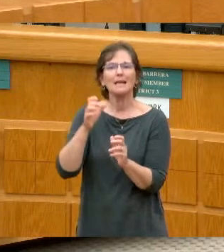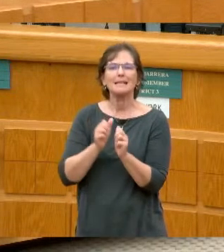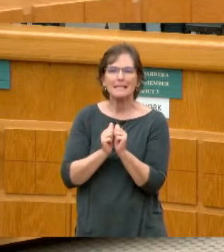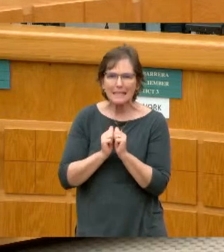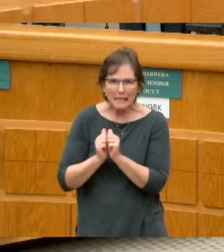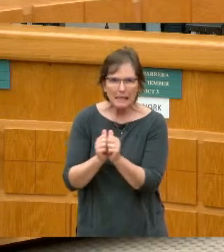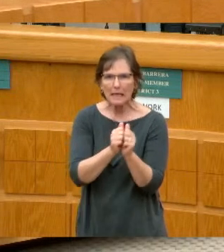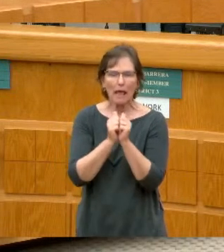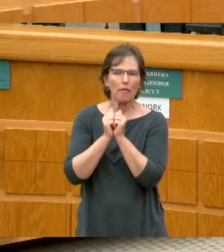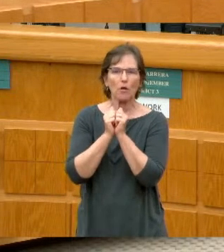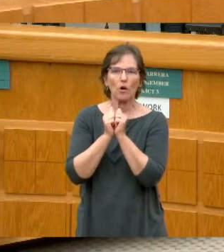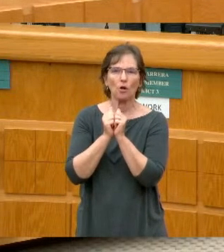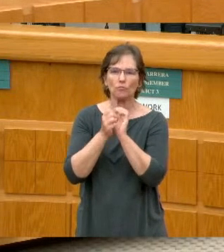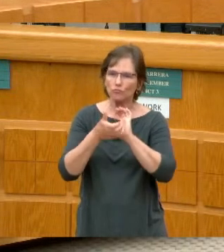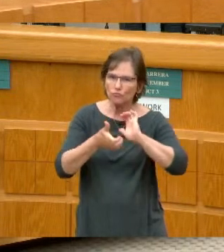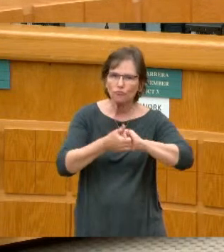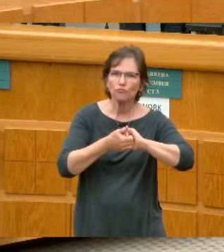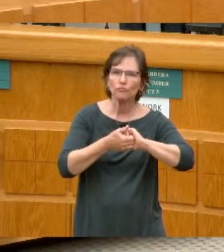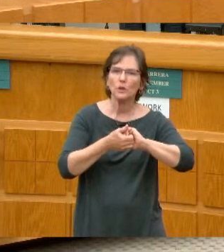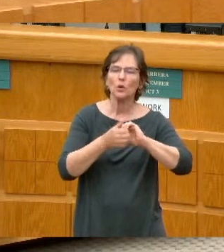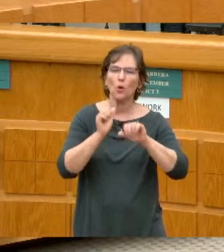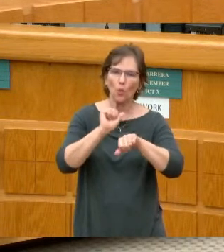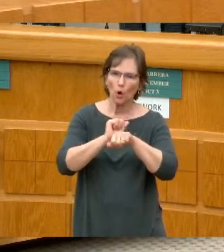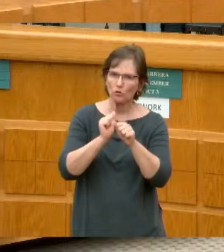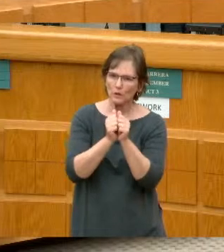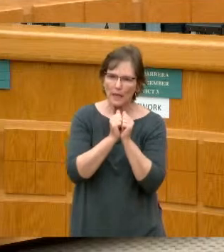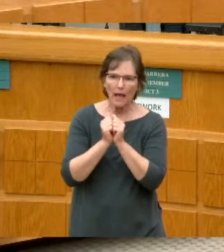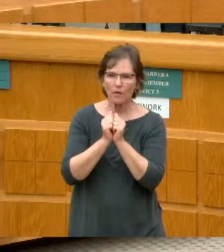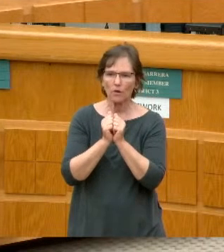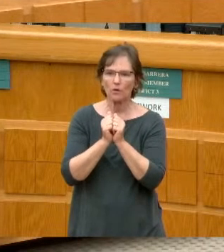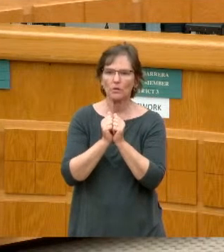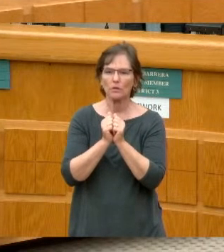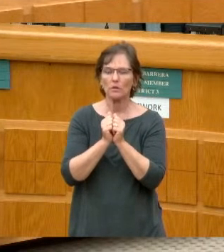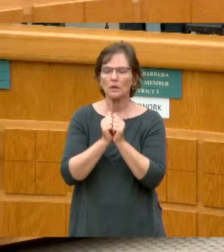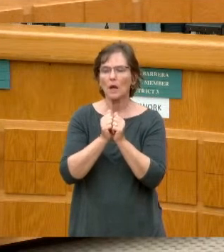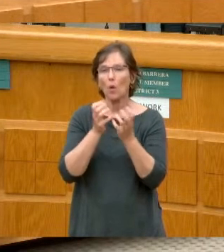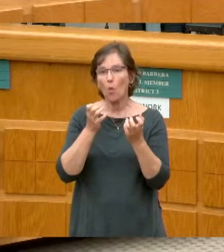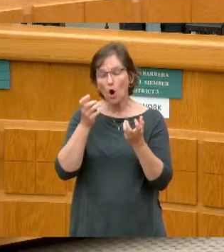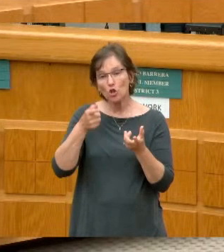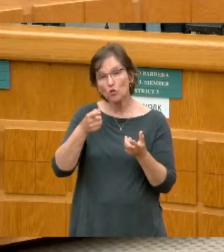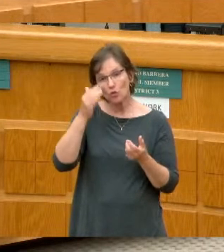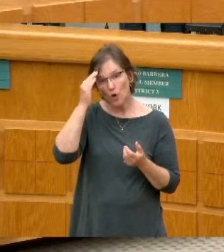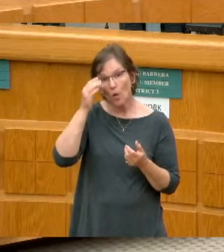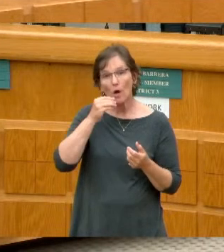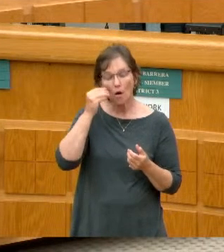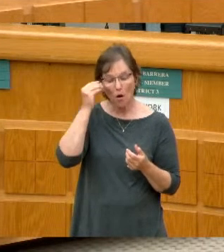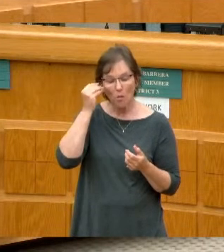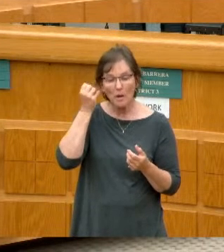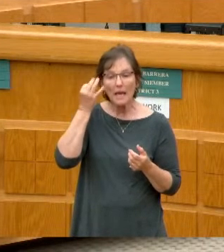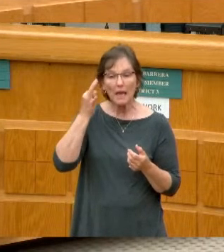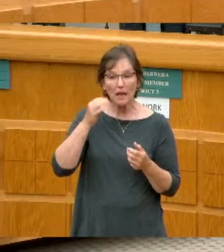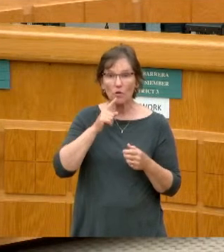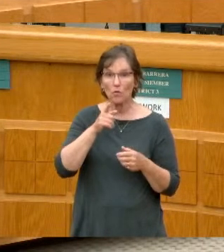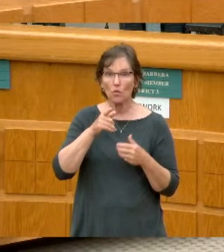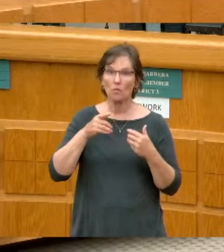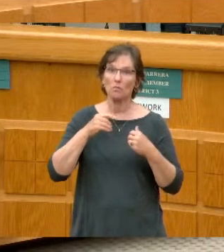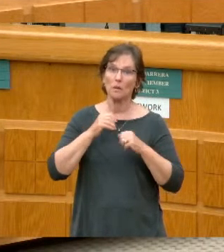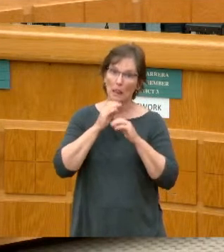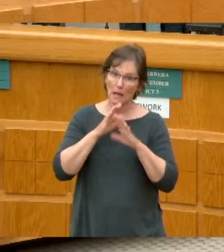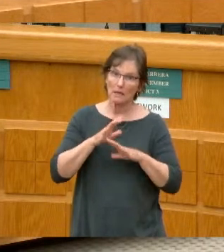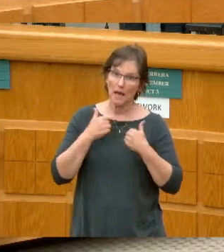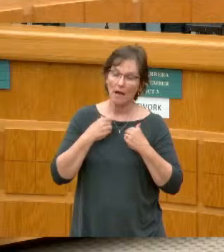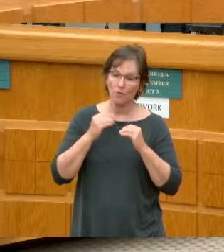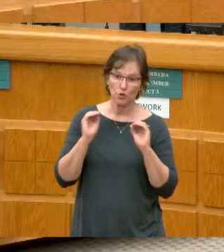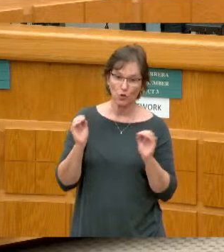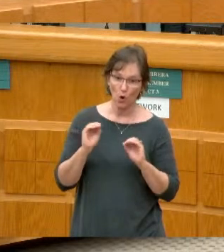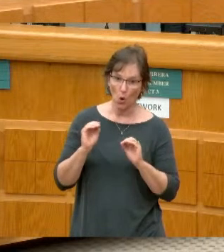together can remind each other that when we say we're in it together, It's because the operative word there is together.